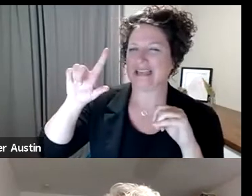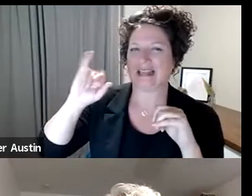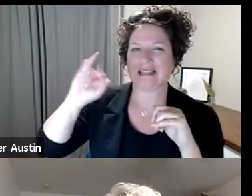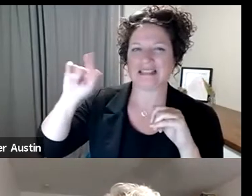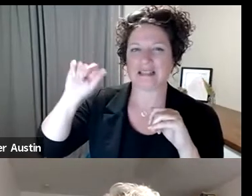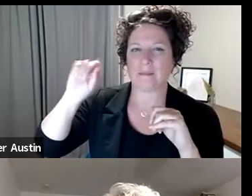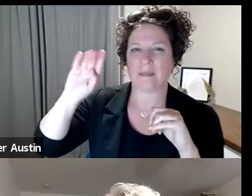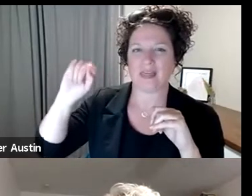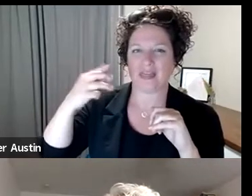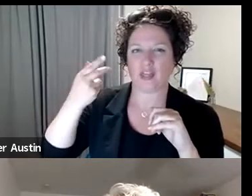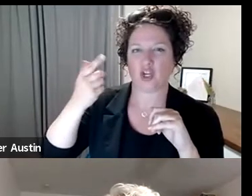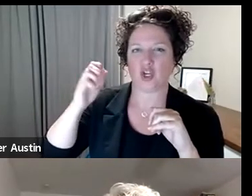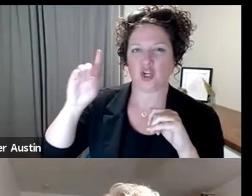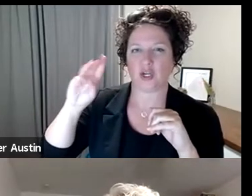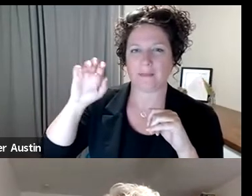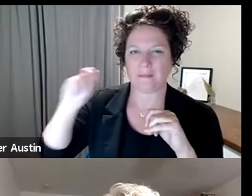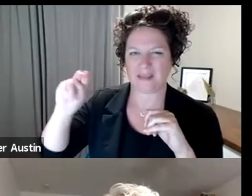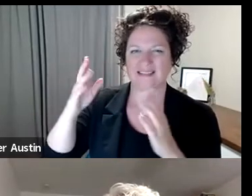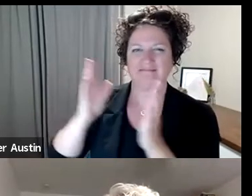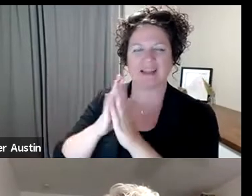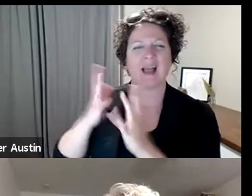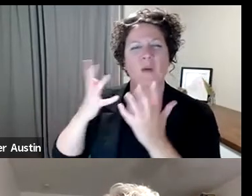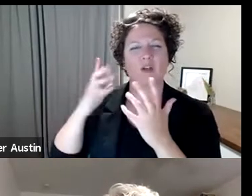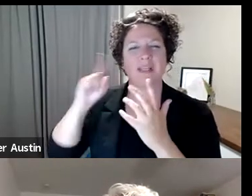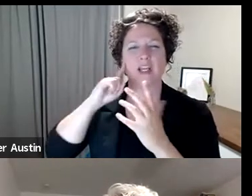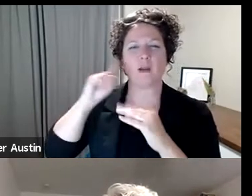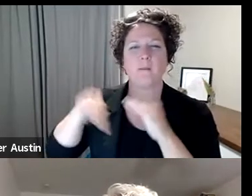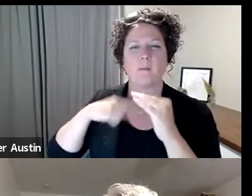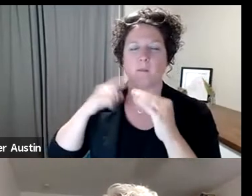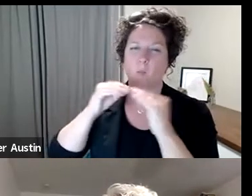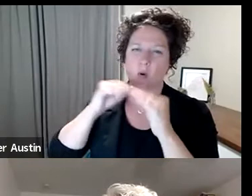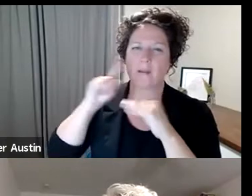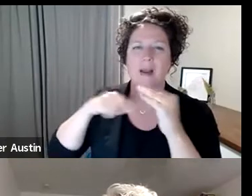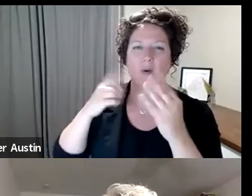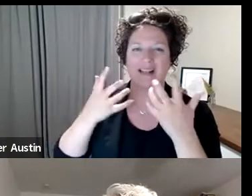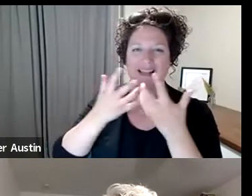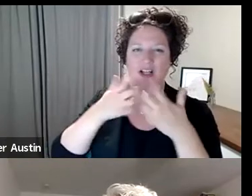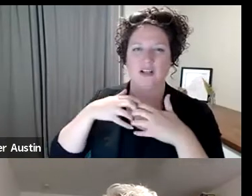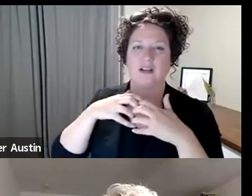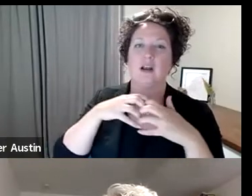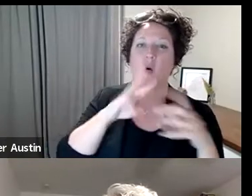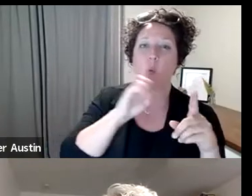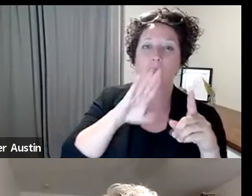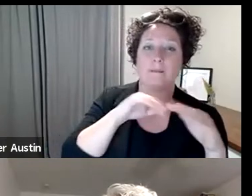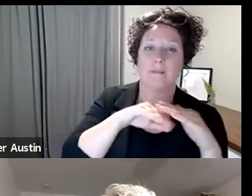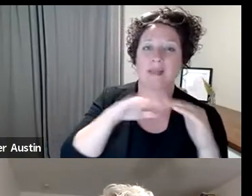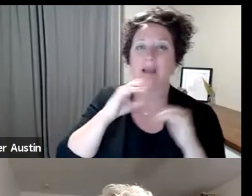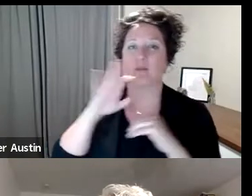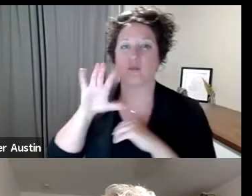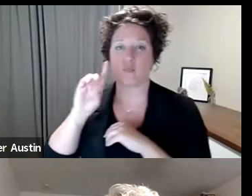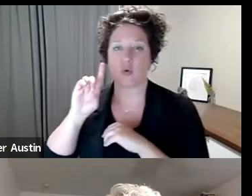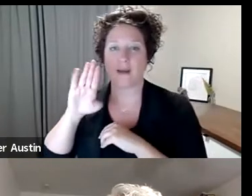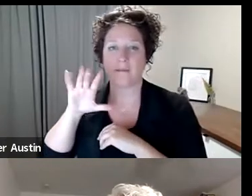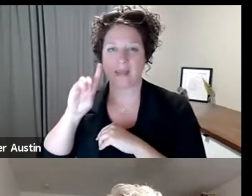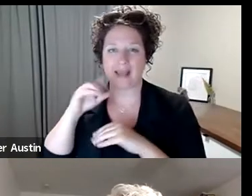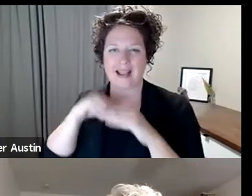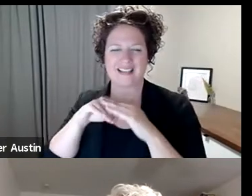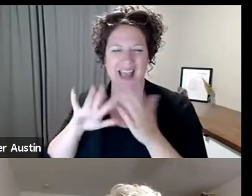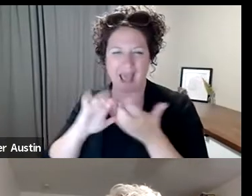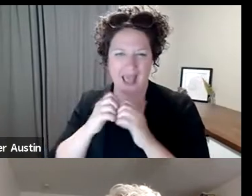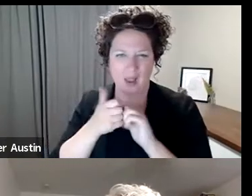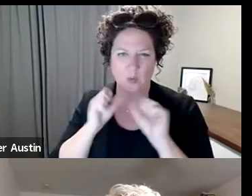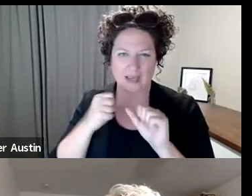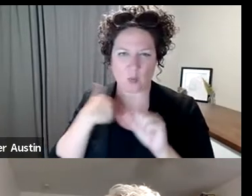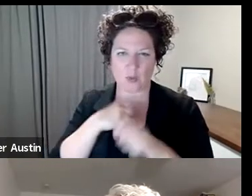I'd love to hear more about the intersection between web accessibility and broadband access. That is, how can we make sure that